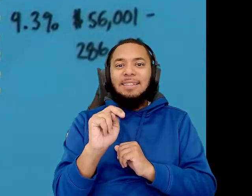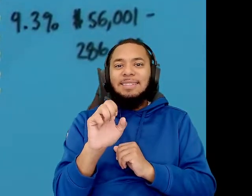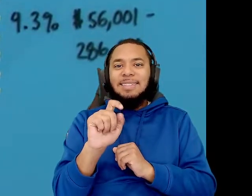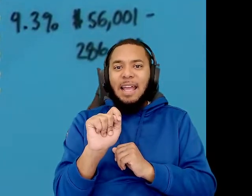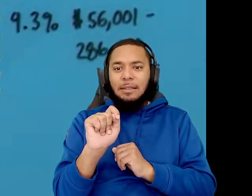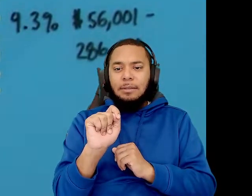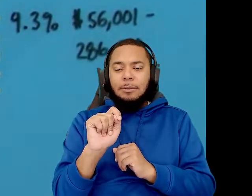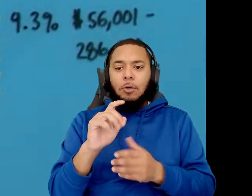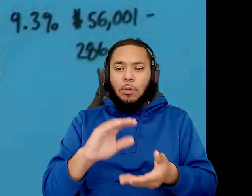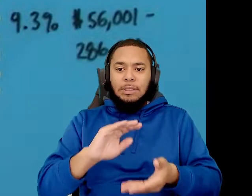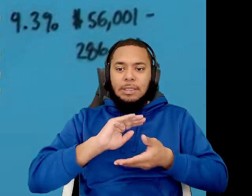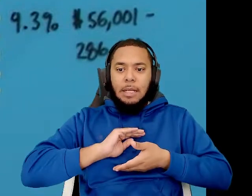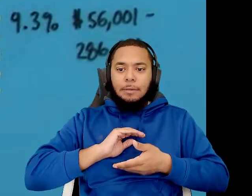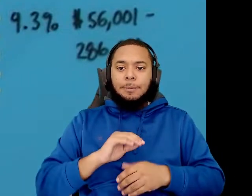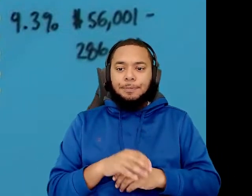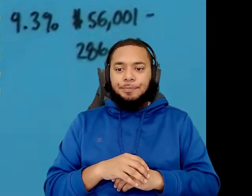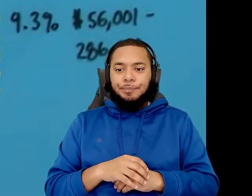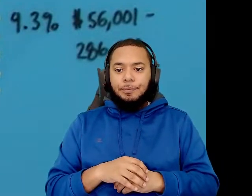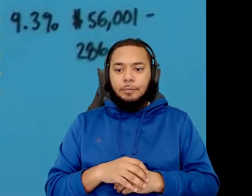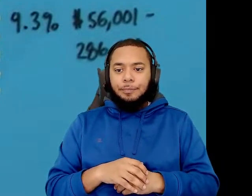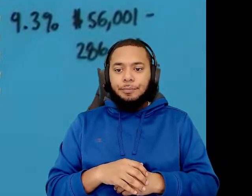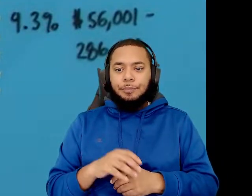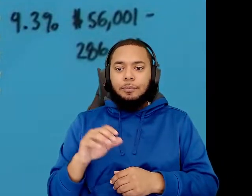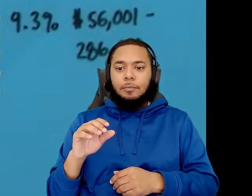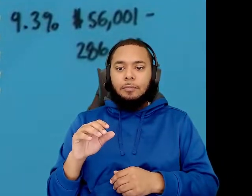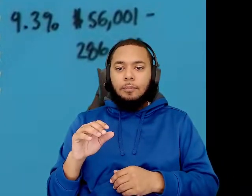So right here, take home,